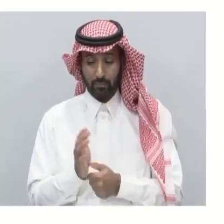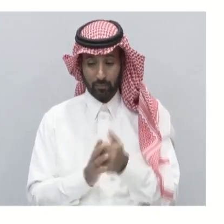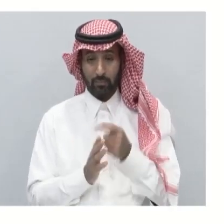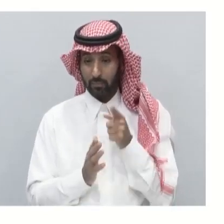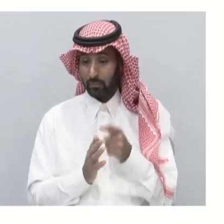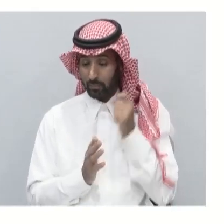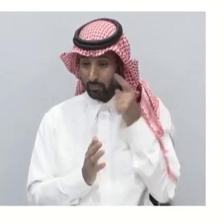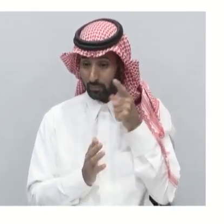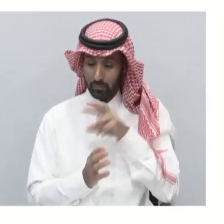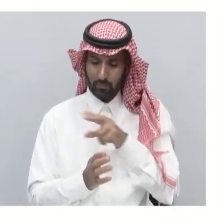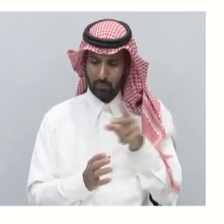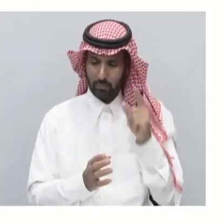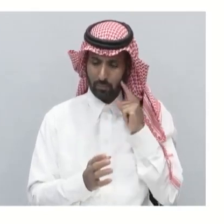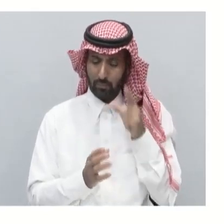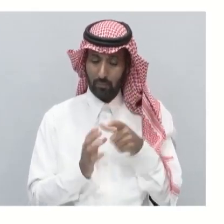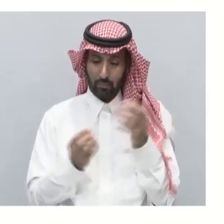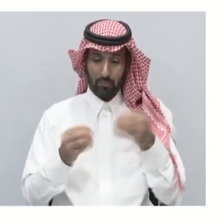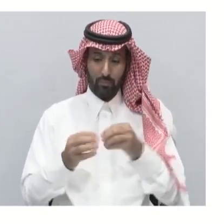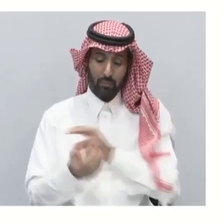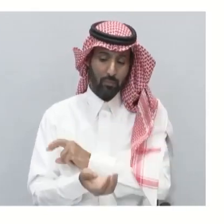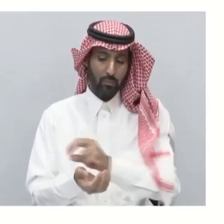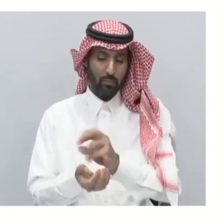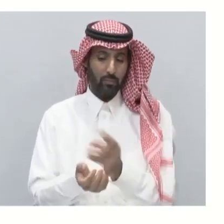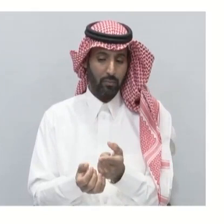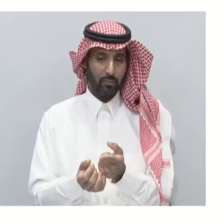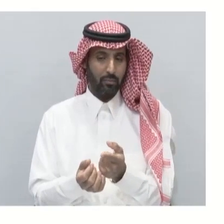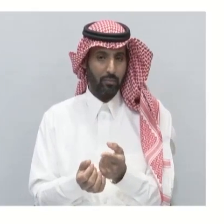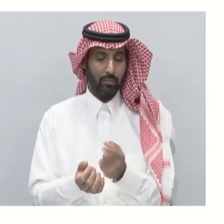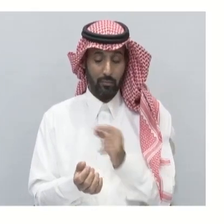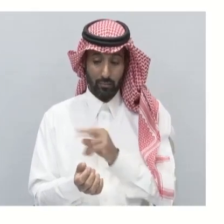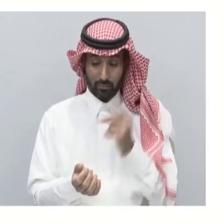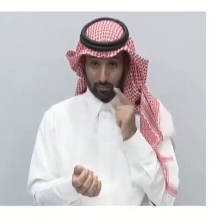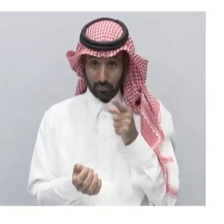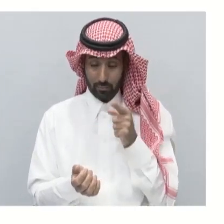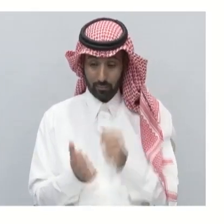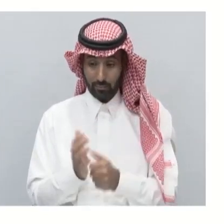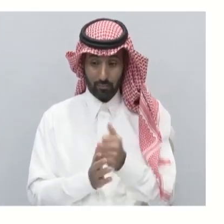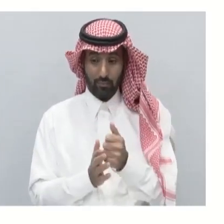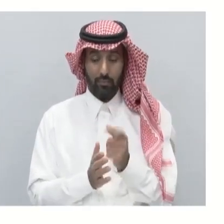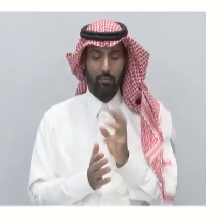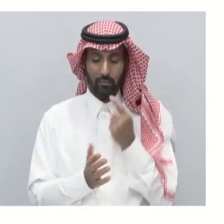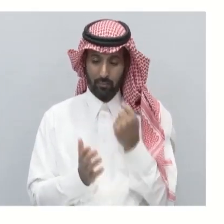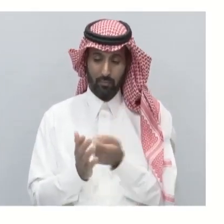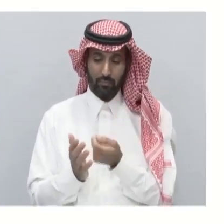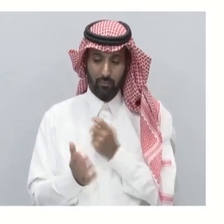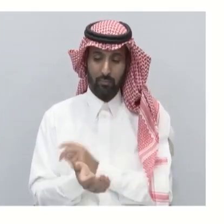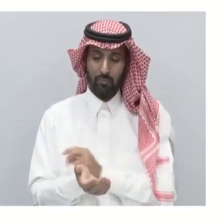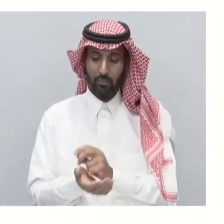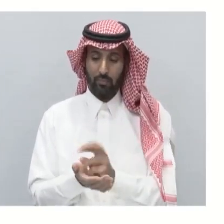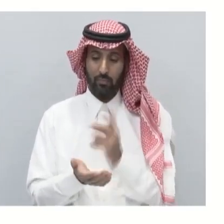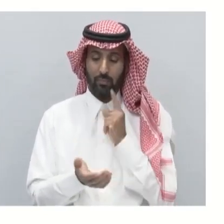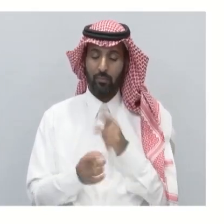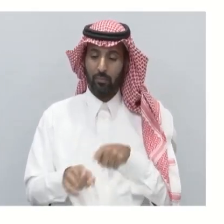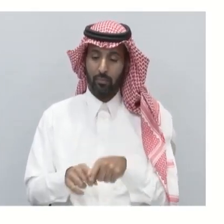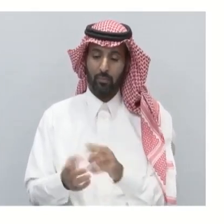to identify the components of an email, and as well as you will be able to write an email to